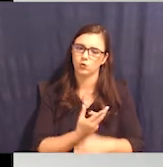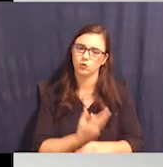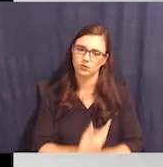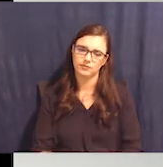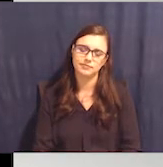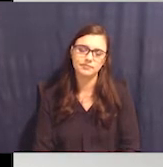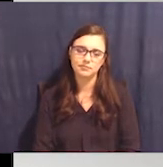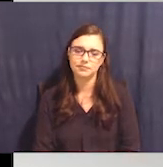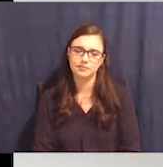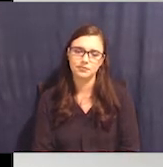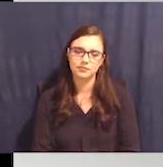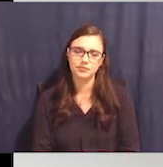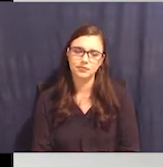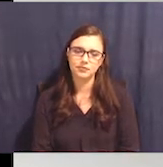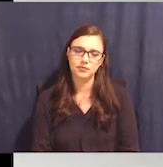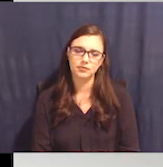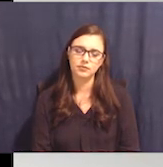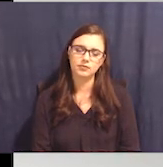use.